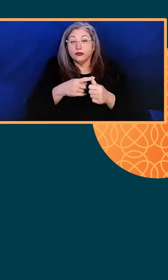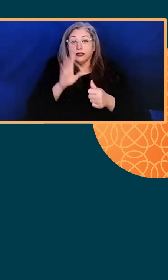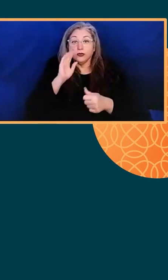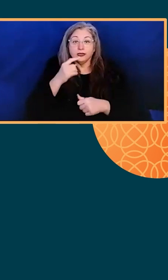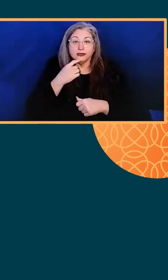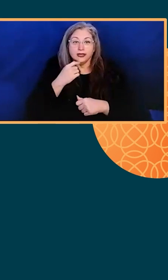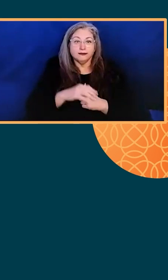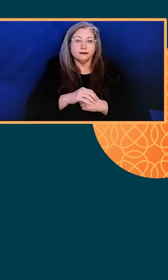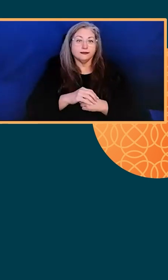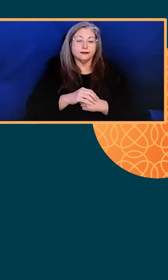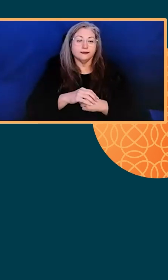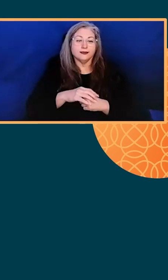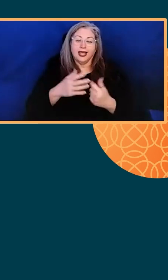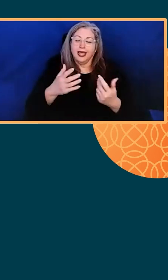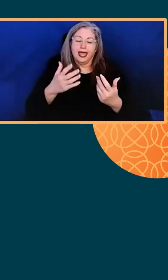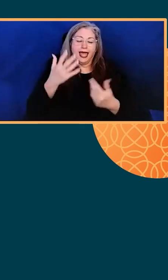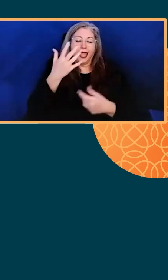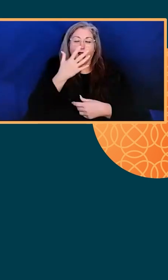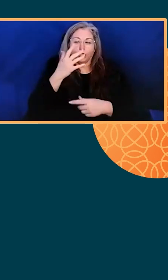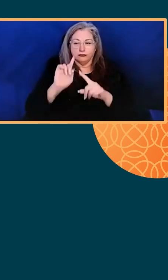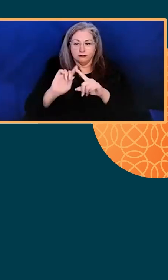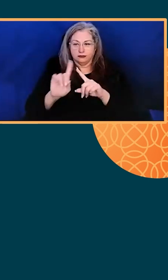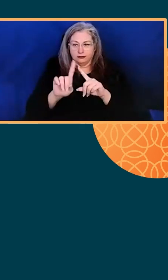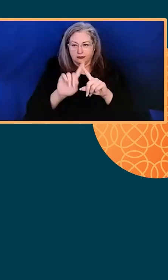it comes in very many forms.